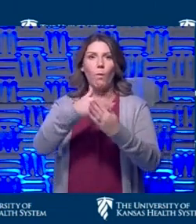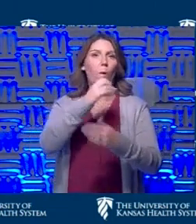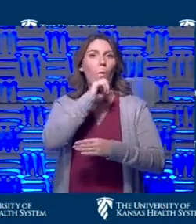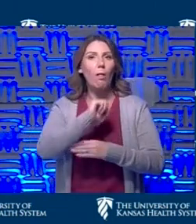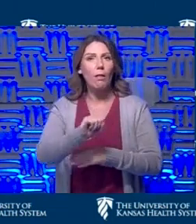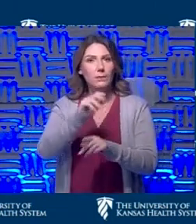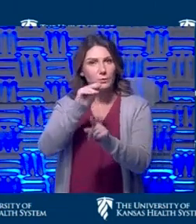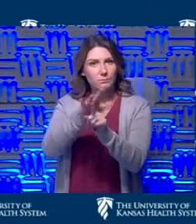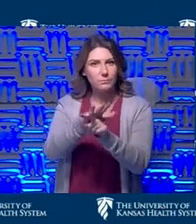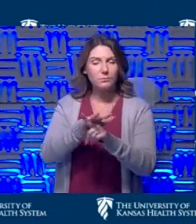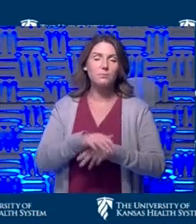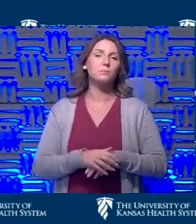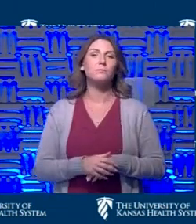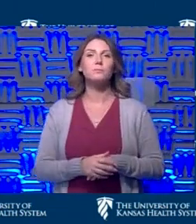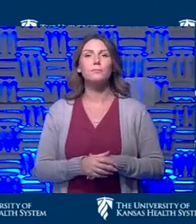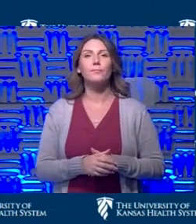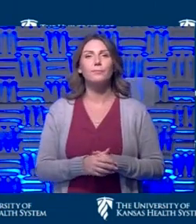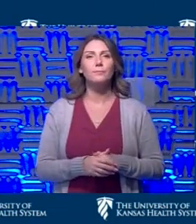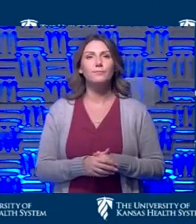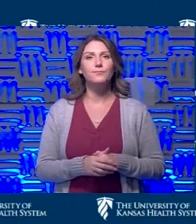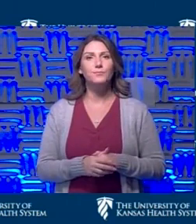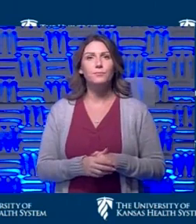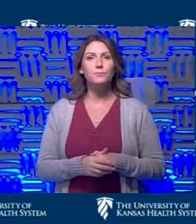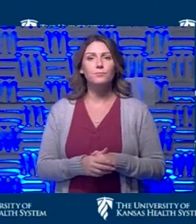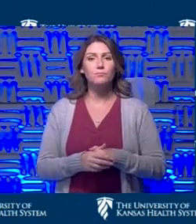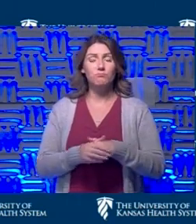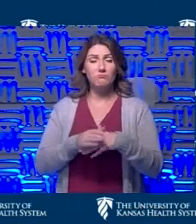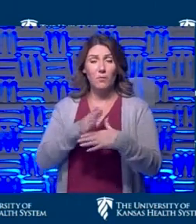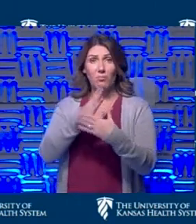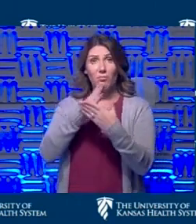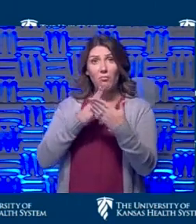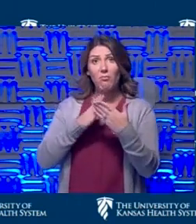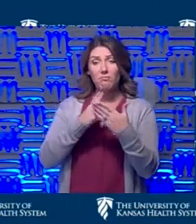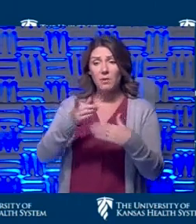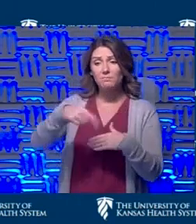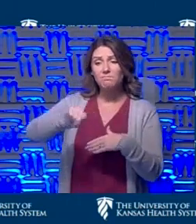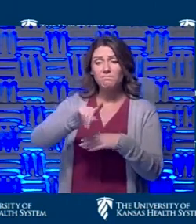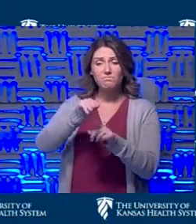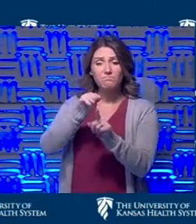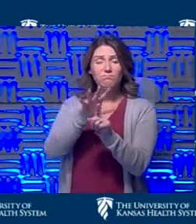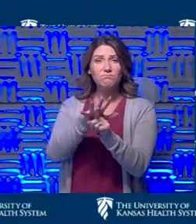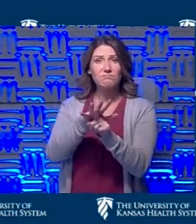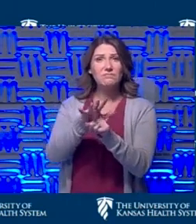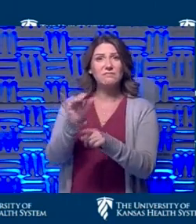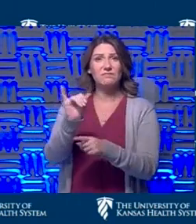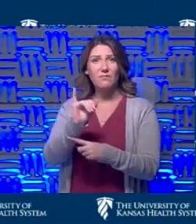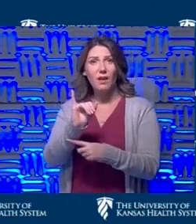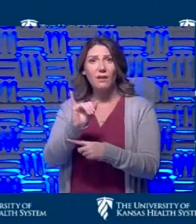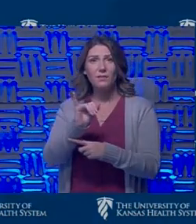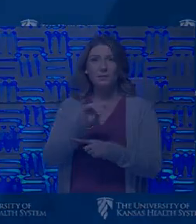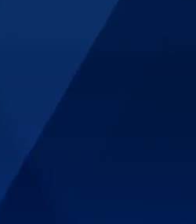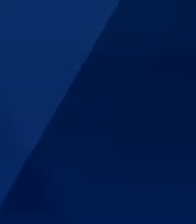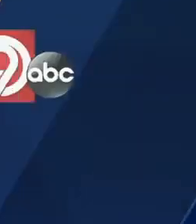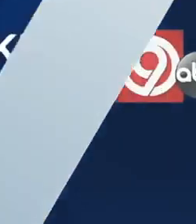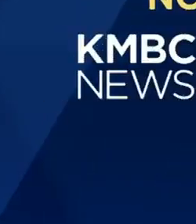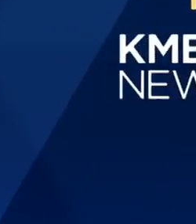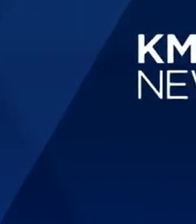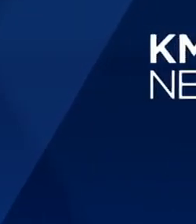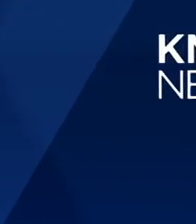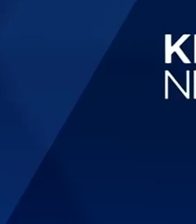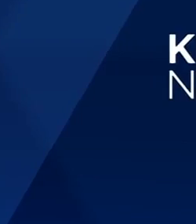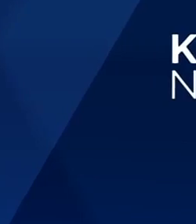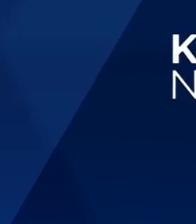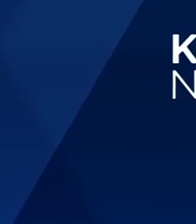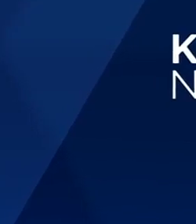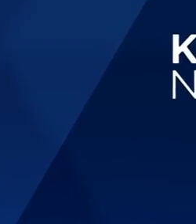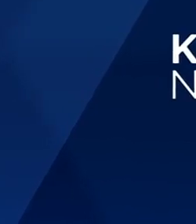affected, and that a portion of those that are infected, regardless of age, end up in the hospital. Kansas Health